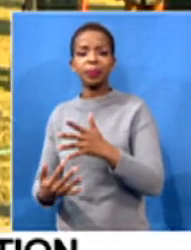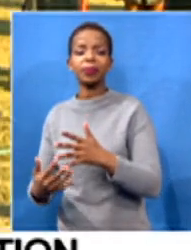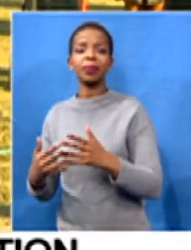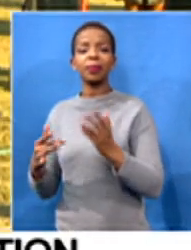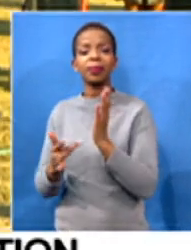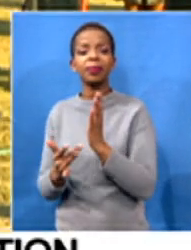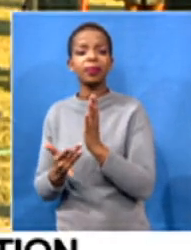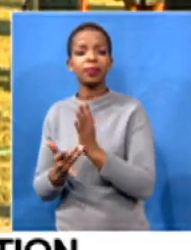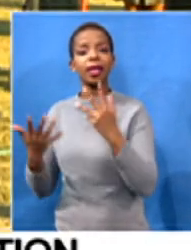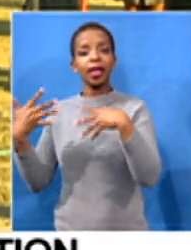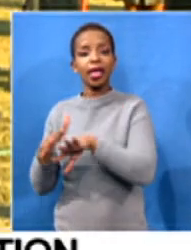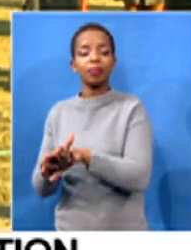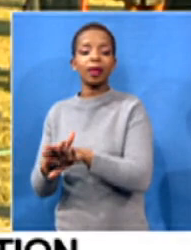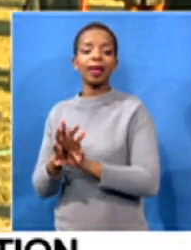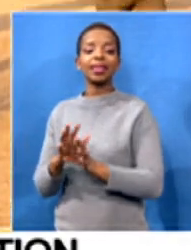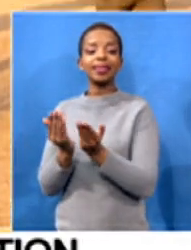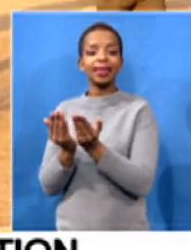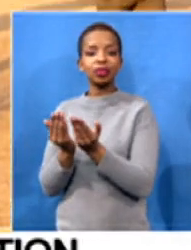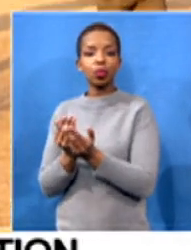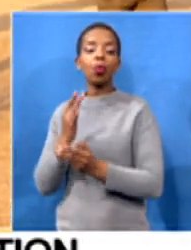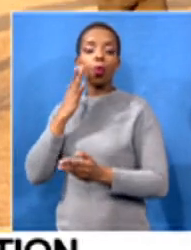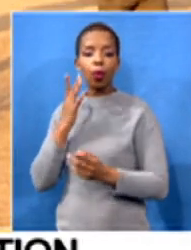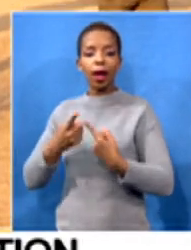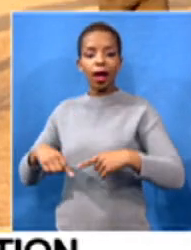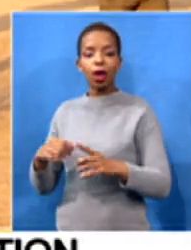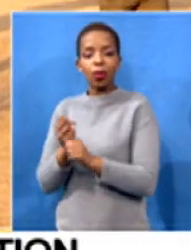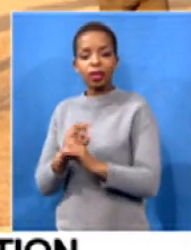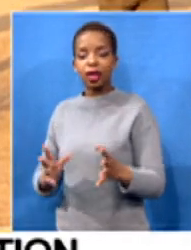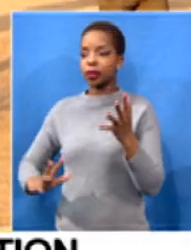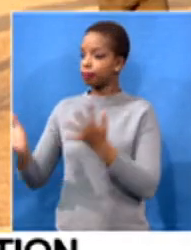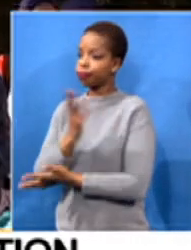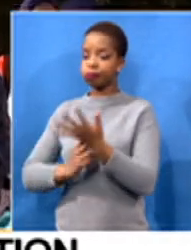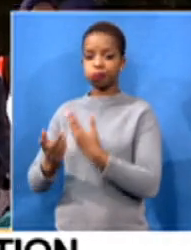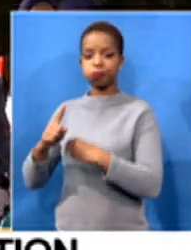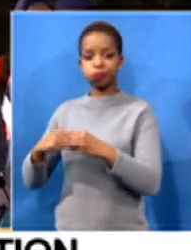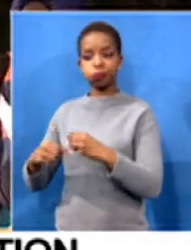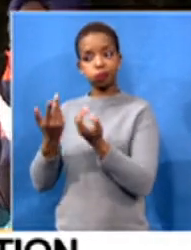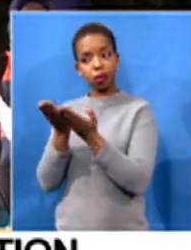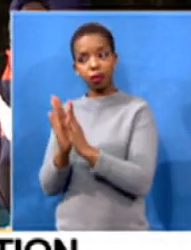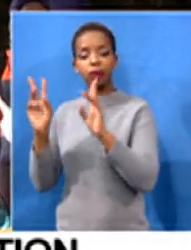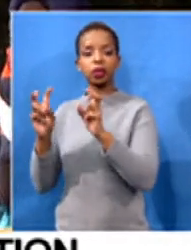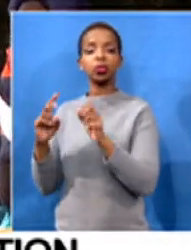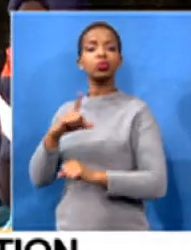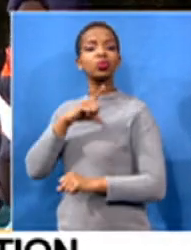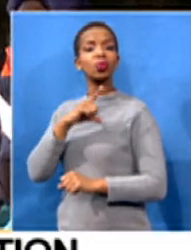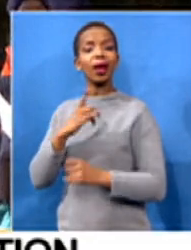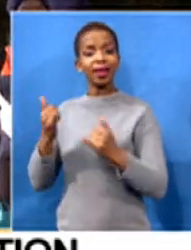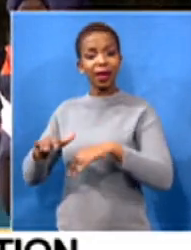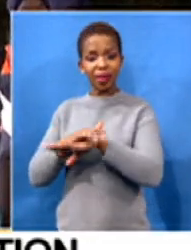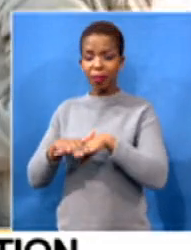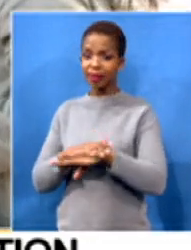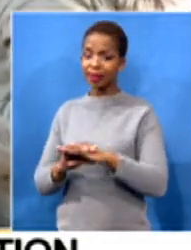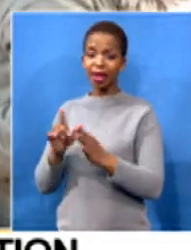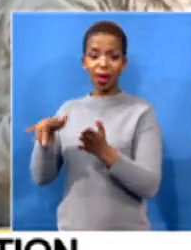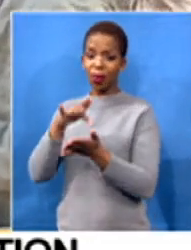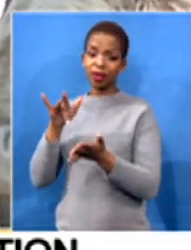being implemented in these schools, given that their basic conditions are already poor and don't seem to be improving?